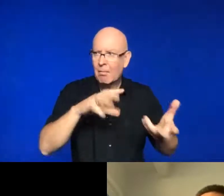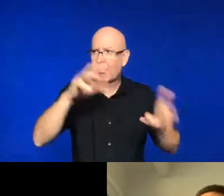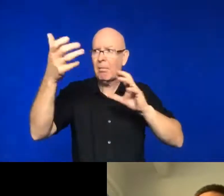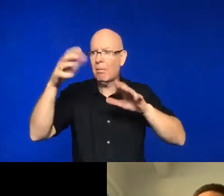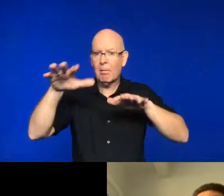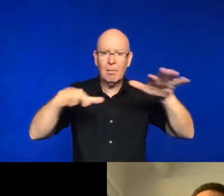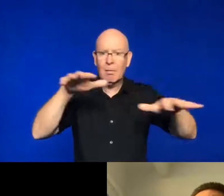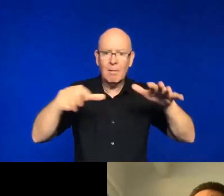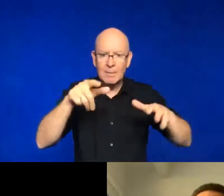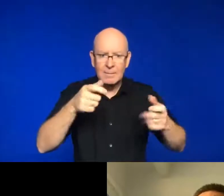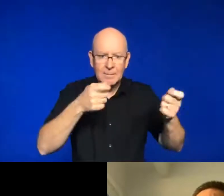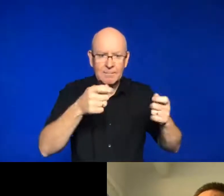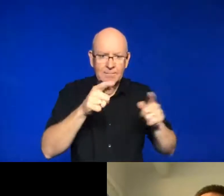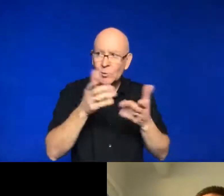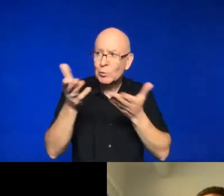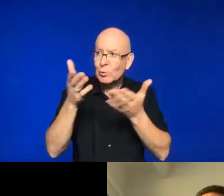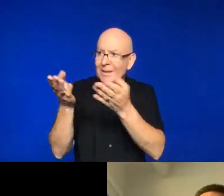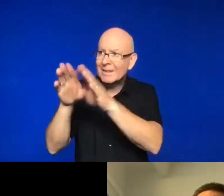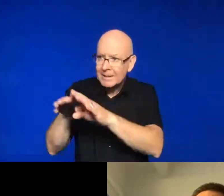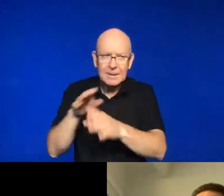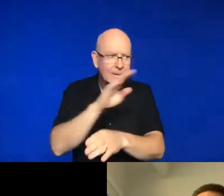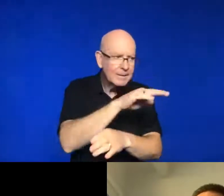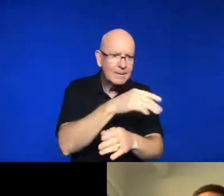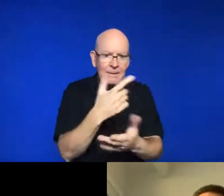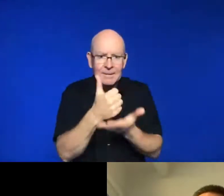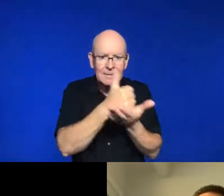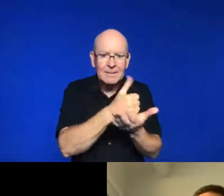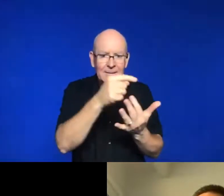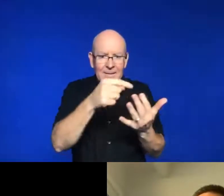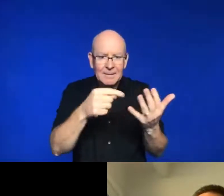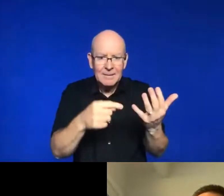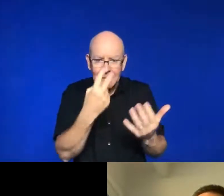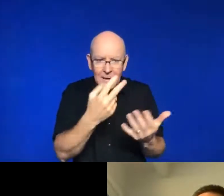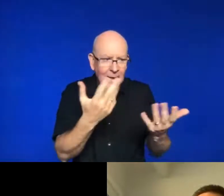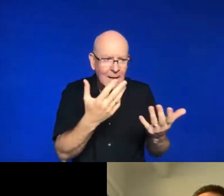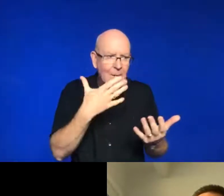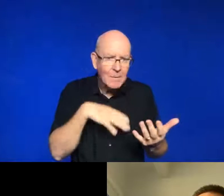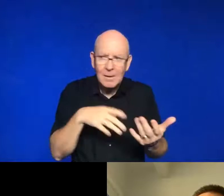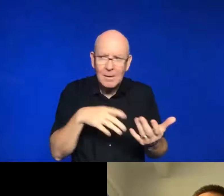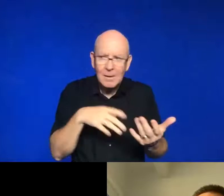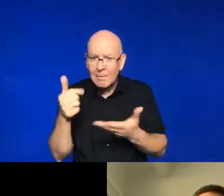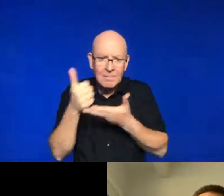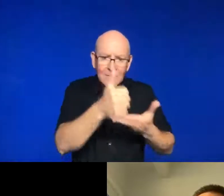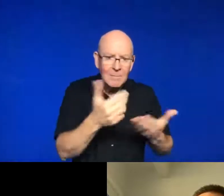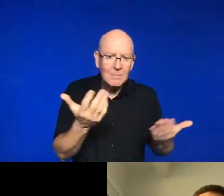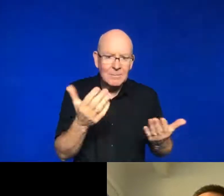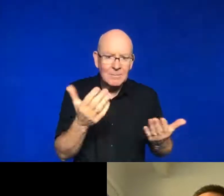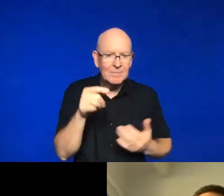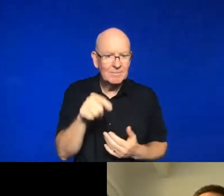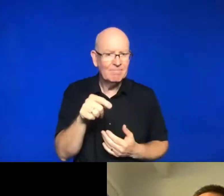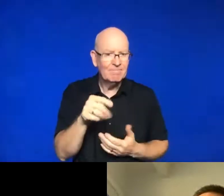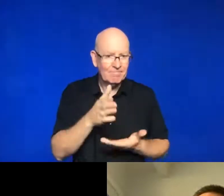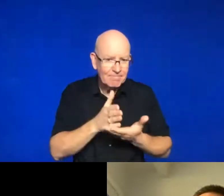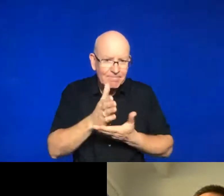other hand, for instance, made exemption during lockdown for taxis. If you have the disability